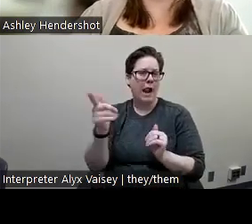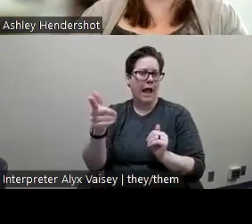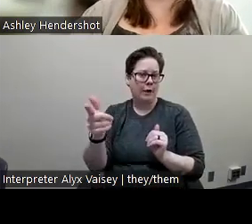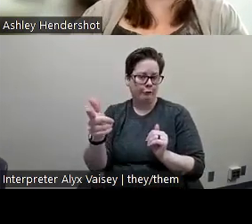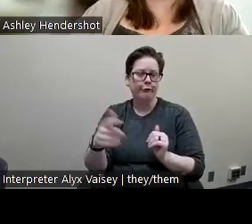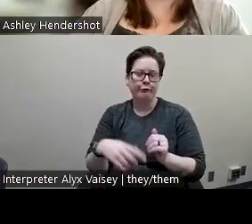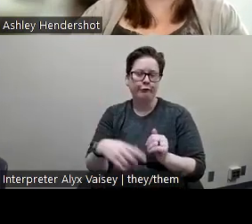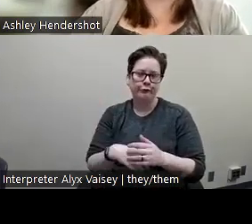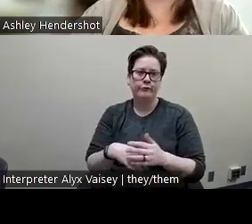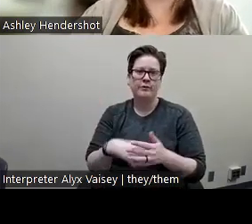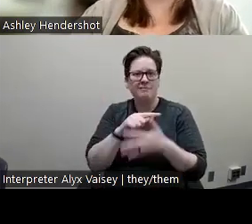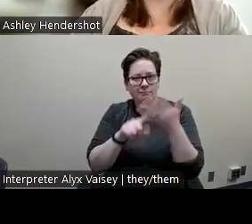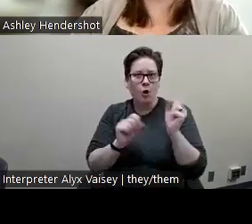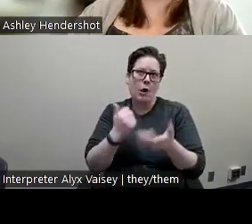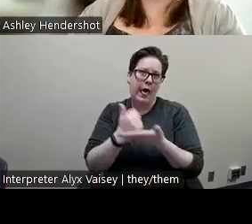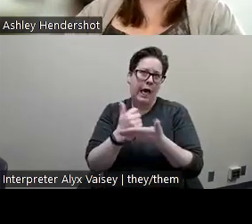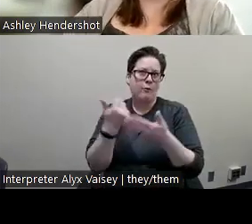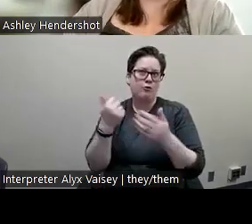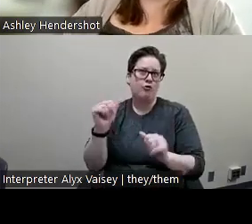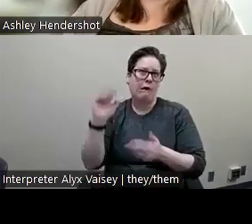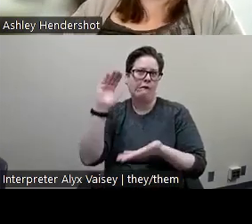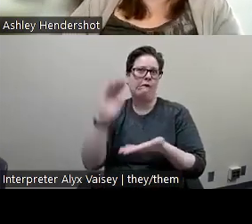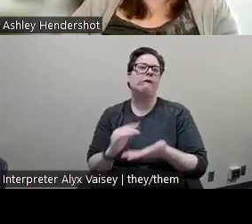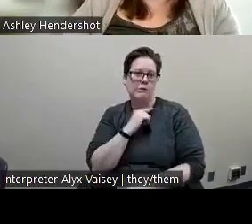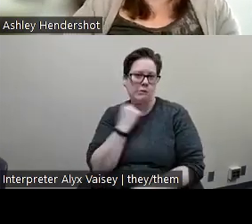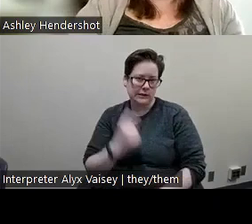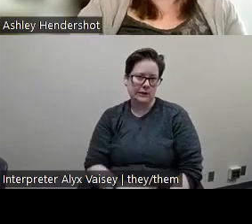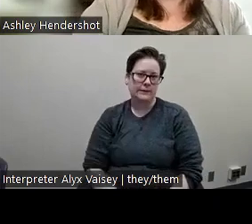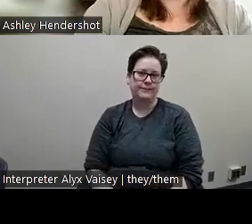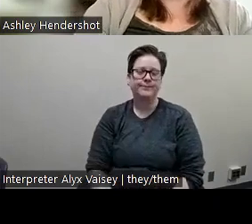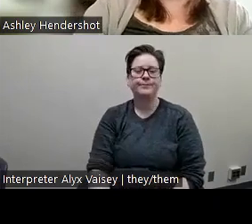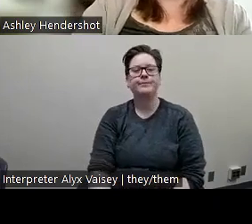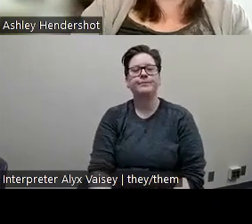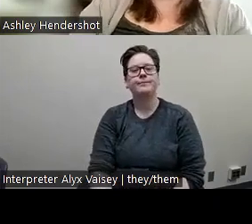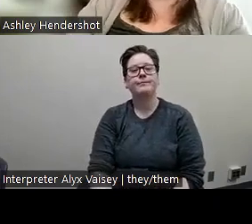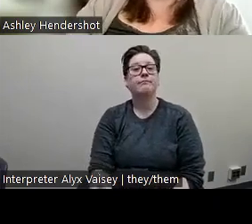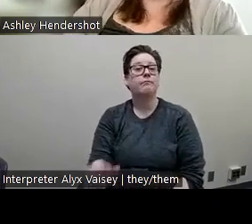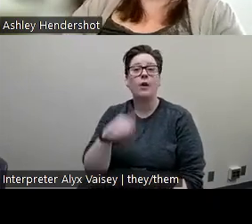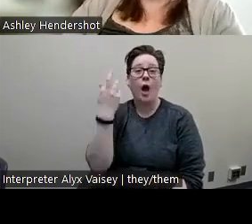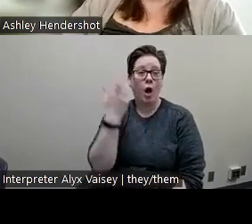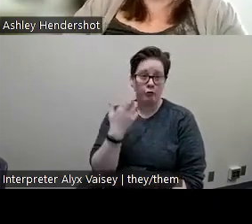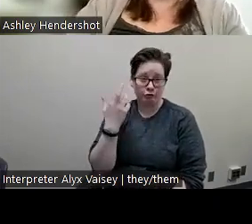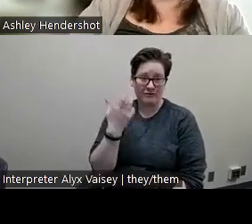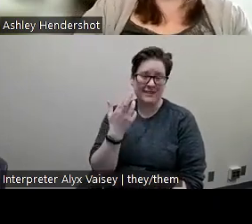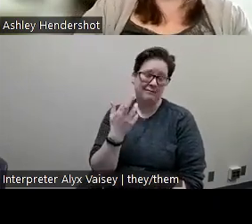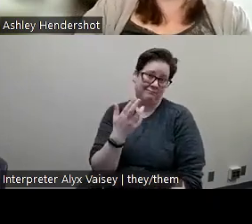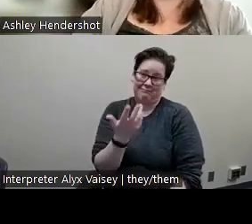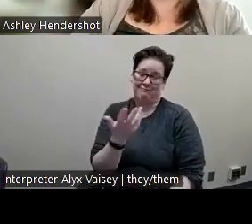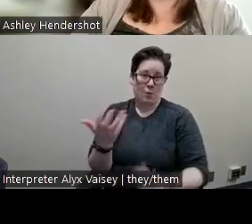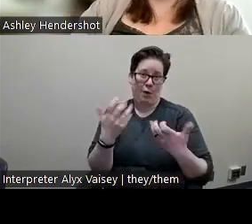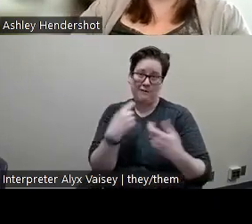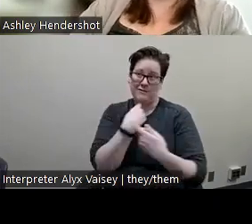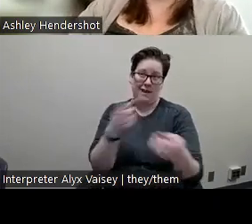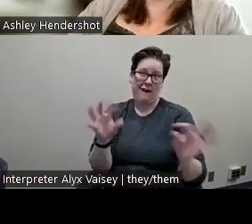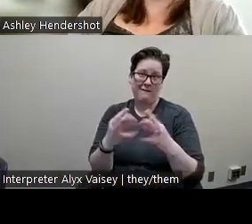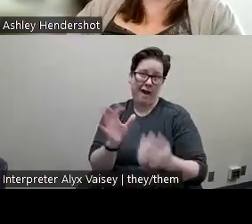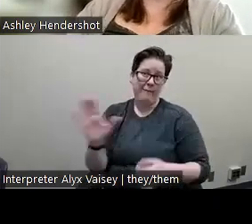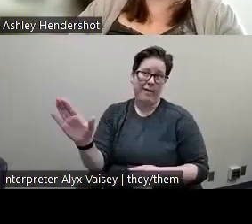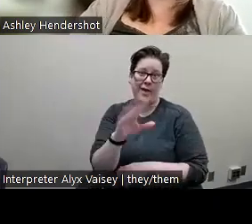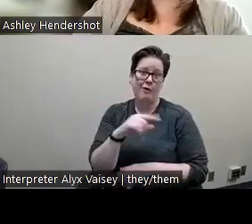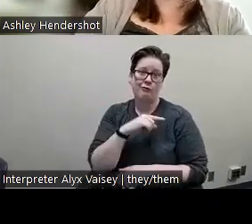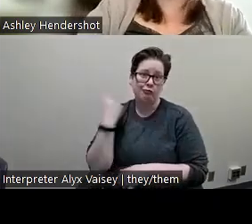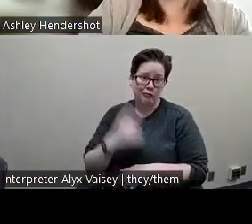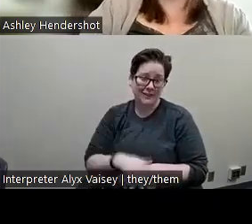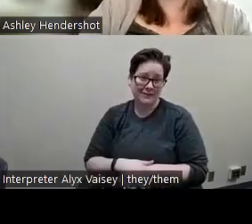help mitigate some of this risk. The other bigger reason is informing your family about their risk for cancer.